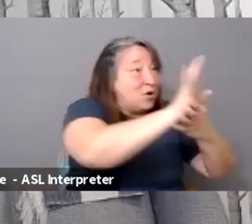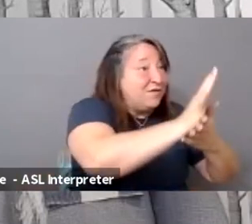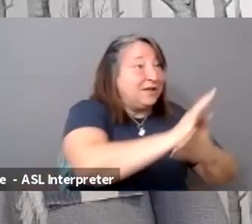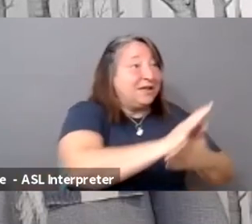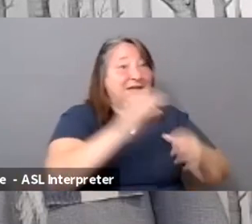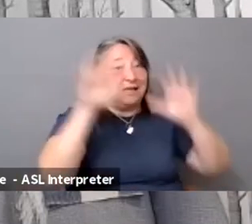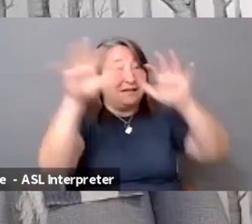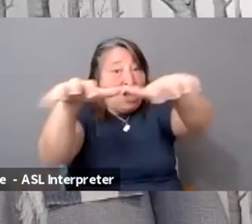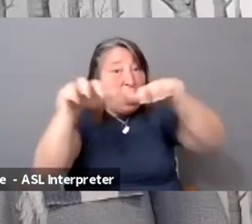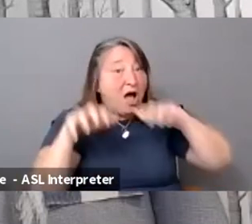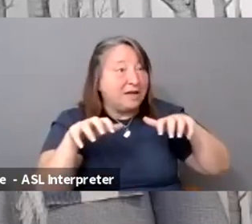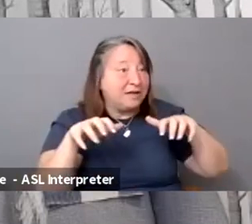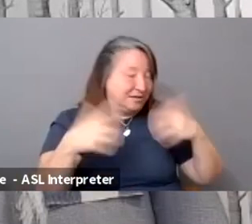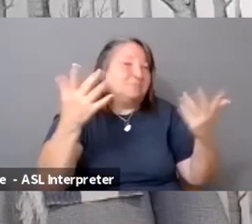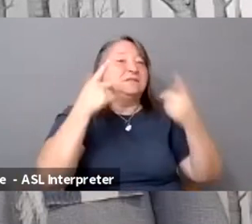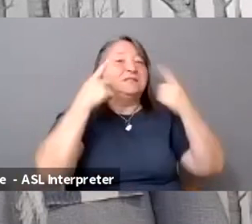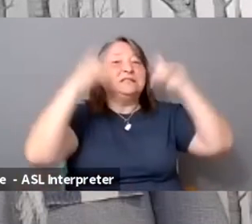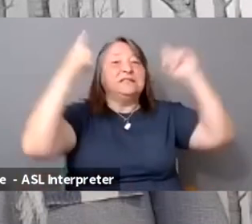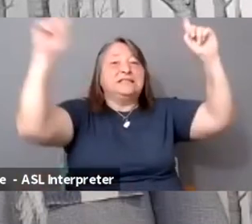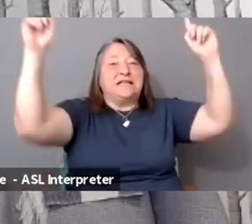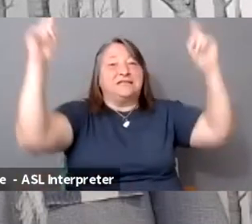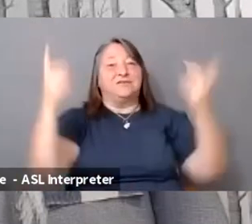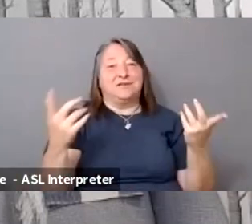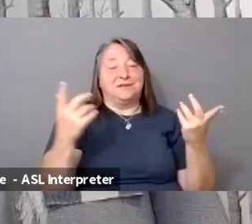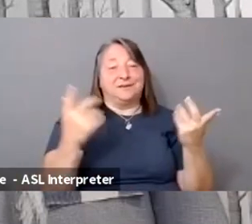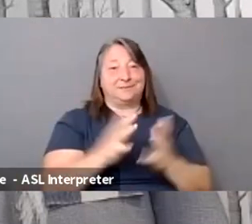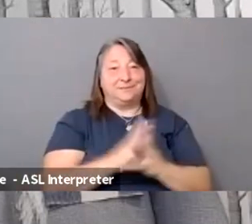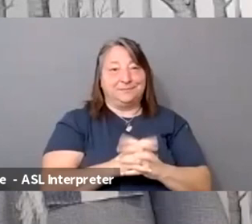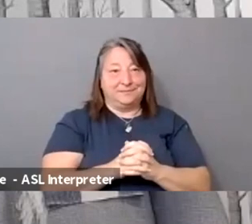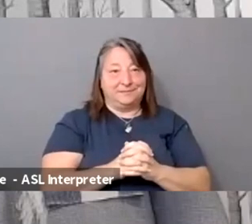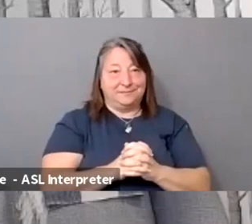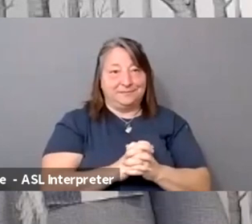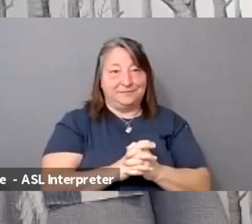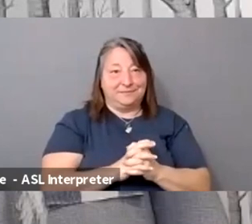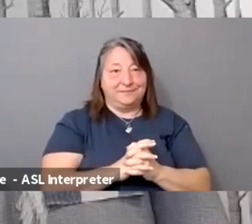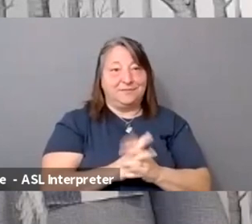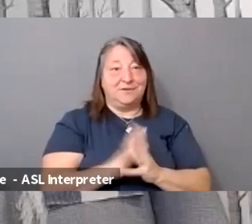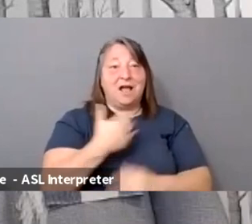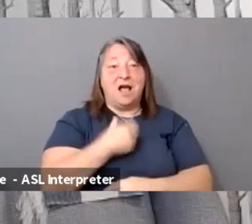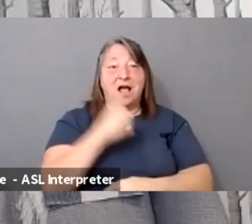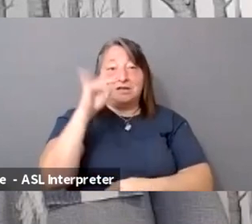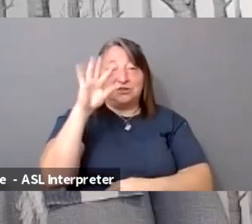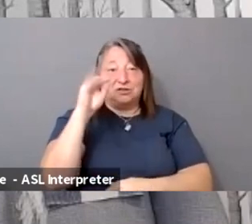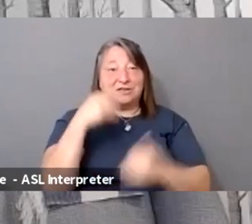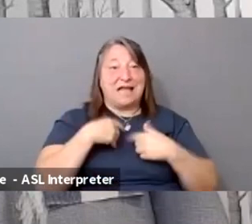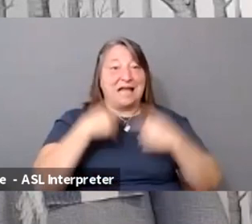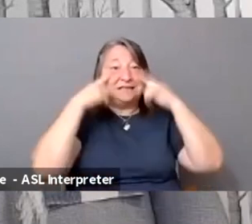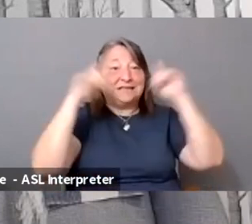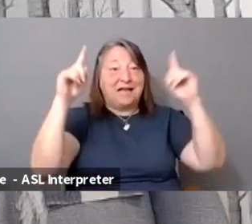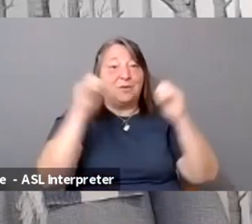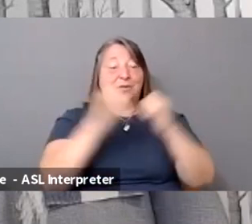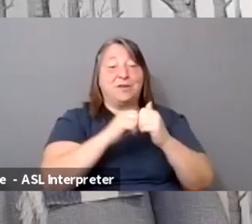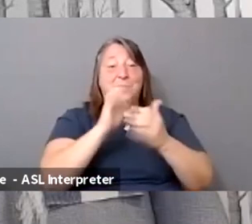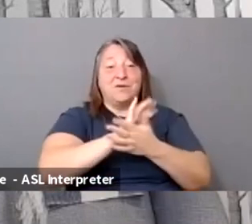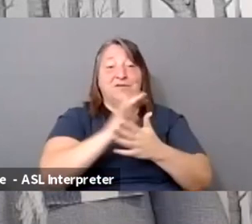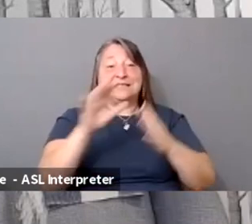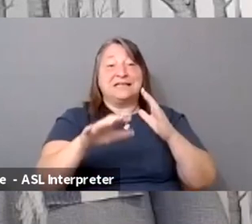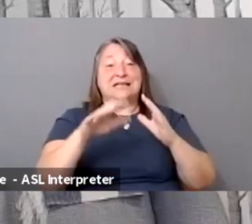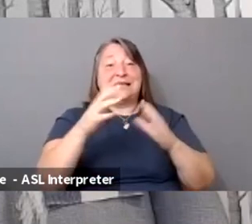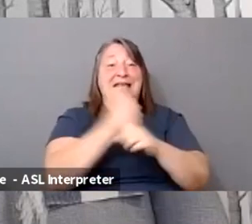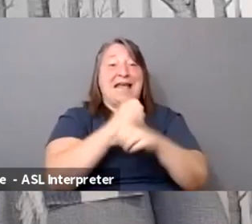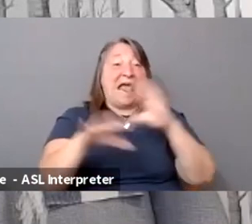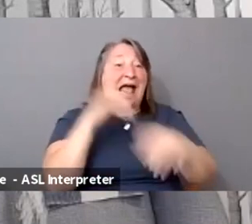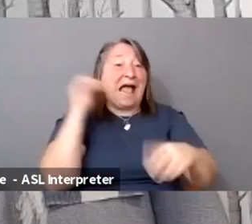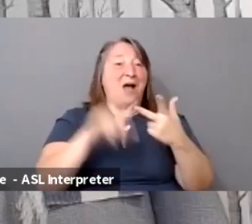office success that you have. And the studio, our studio has also had success with movies like Get Out and Straight Outta Compton.